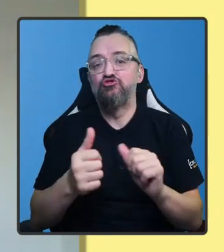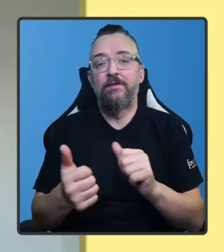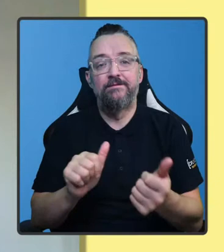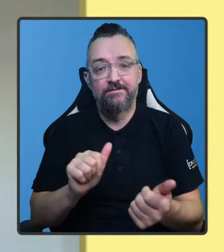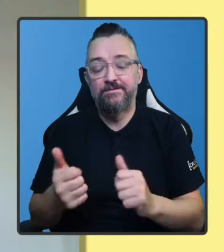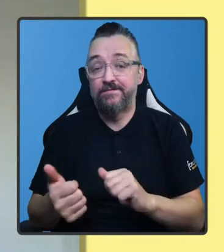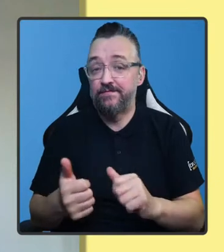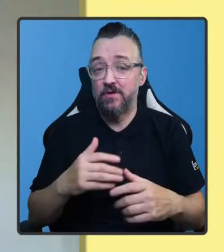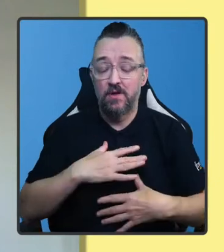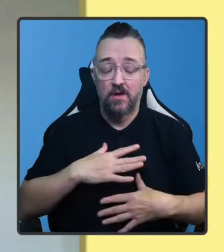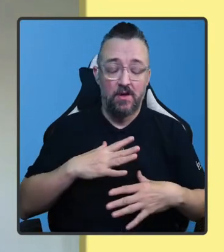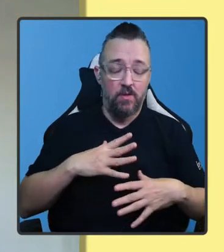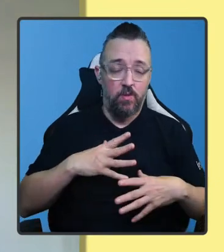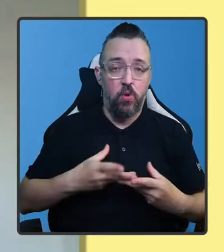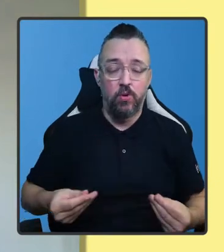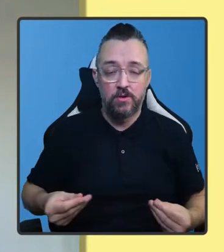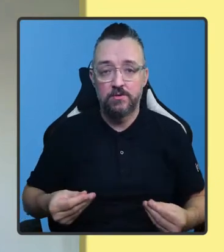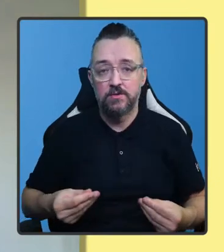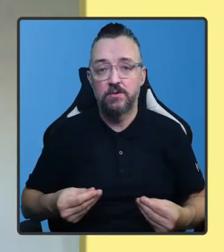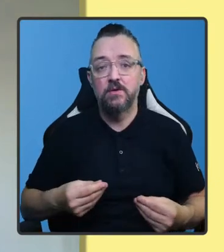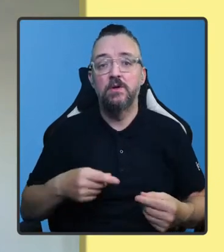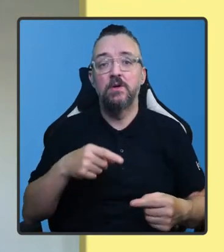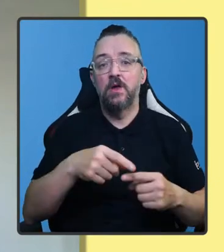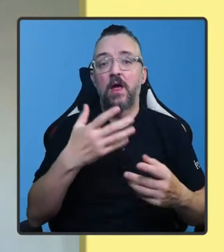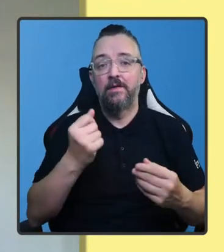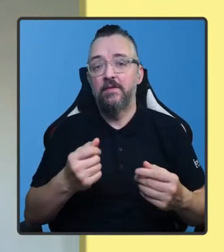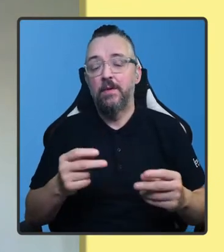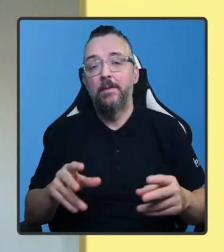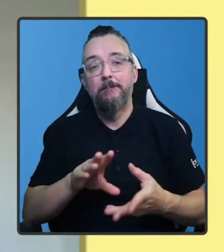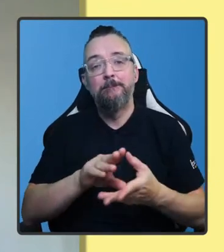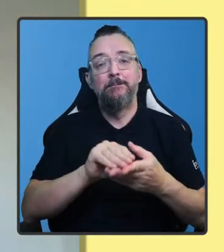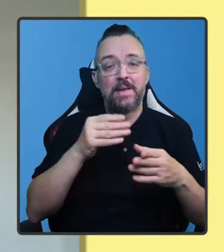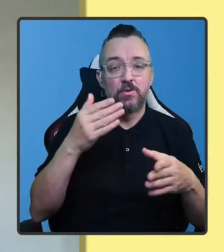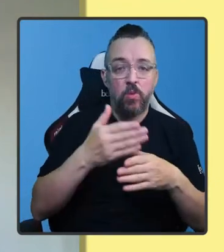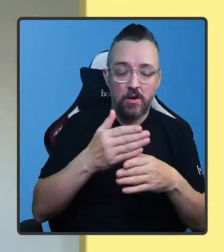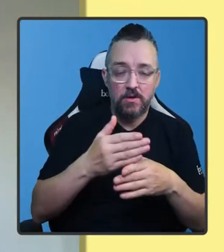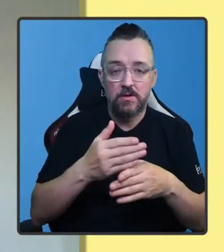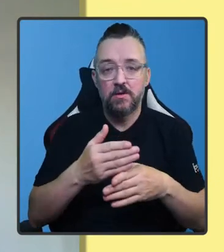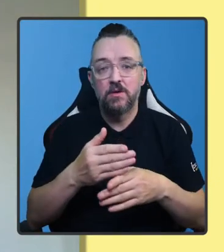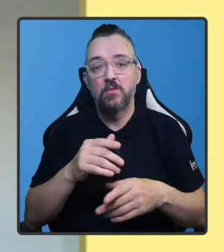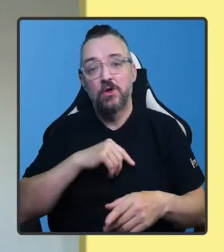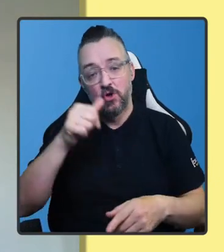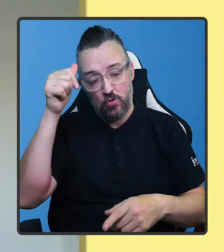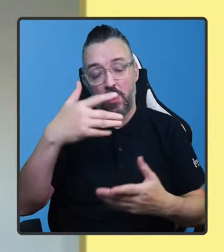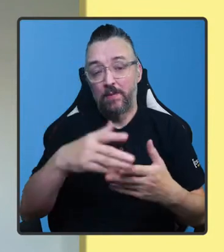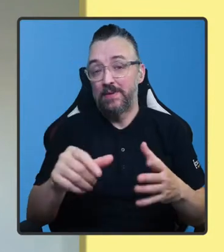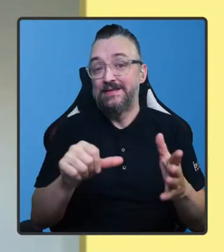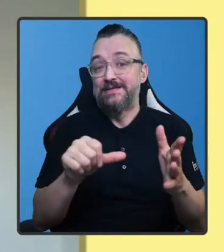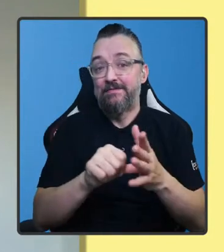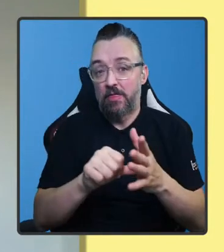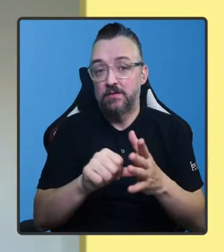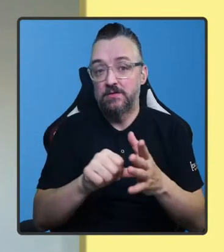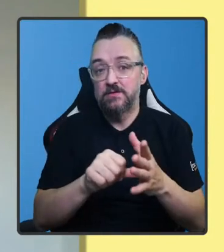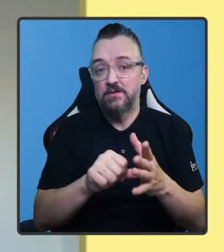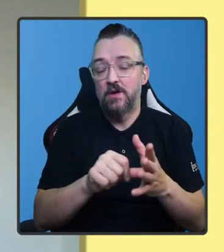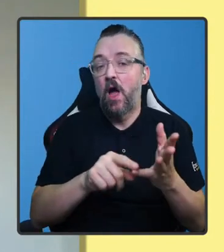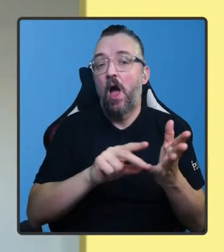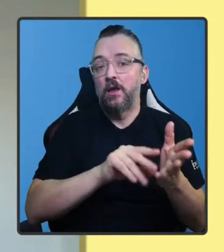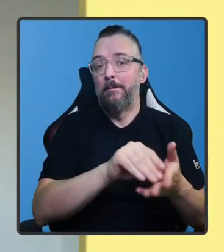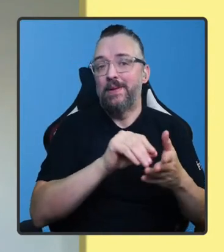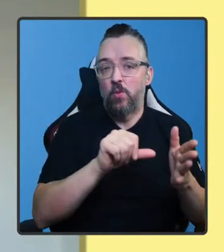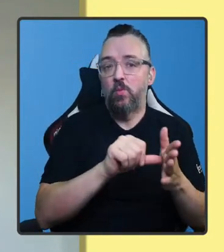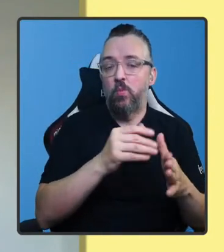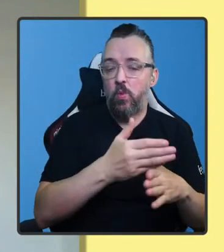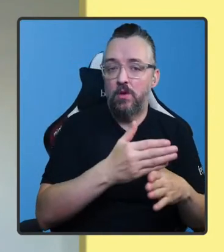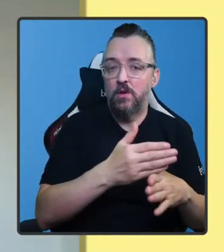knew combining paid and paid work, fulfilling paid work, was going to be difficult, but we just didn't realise